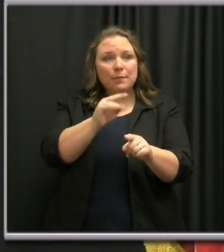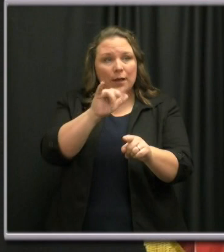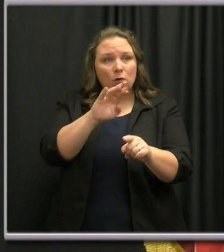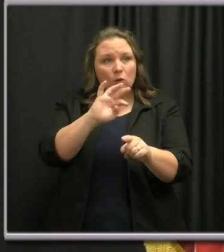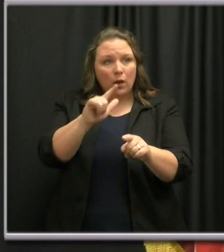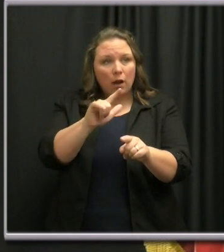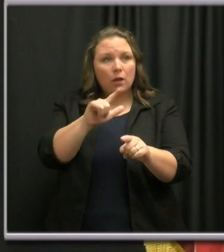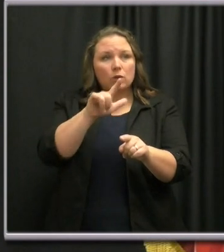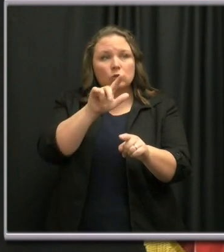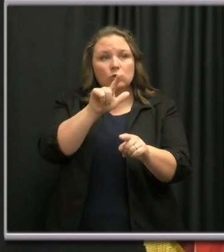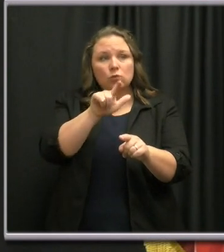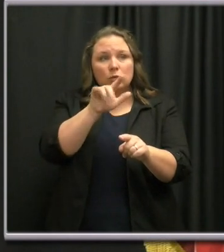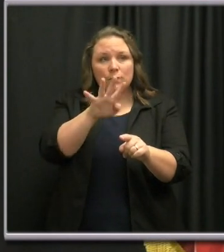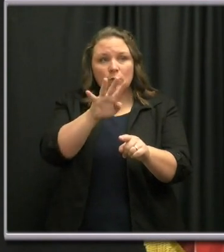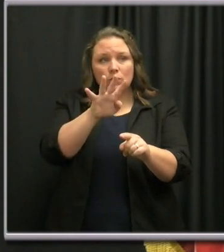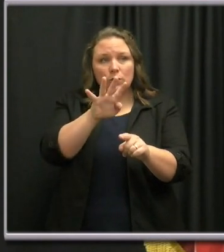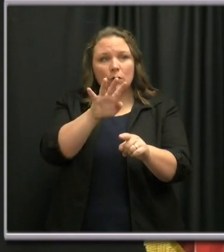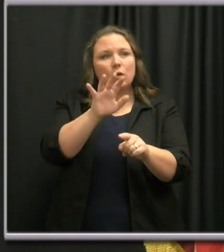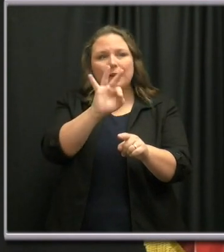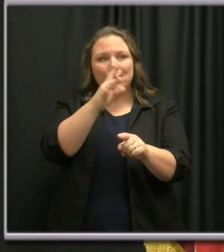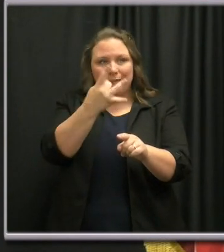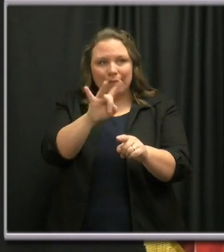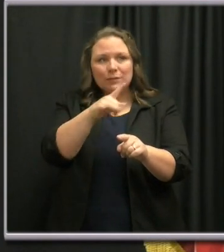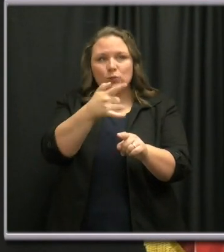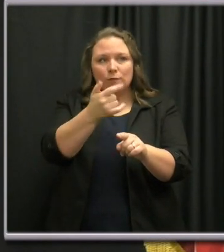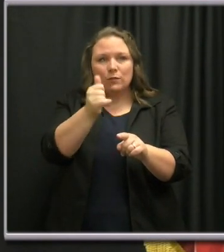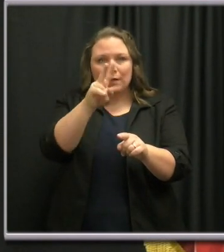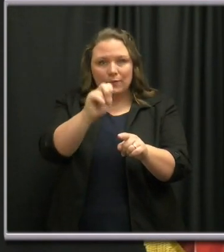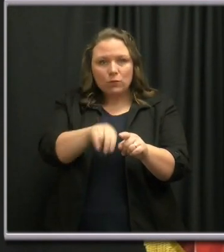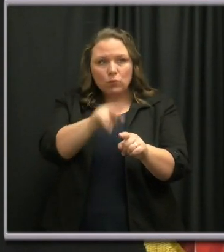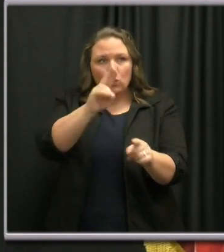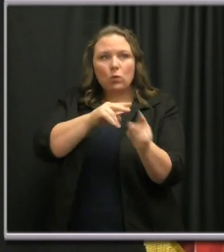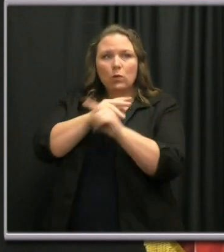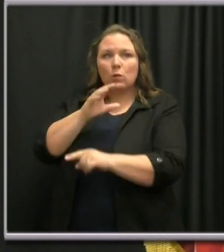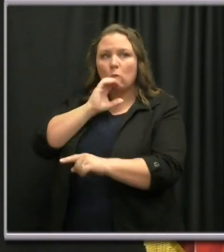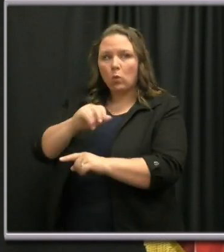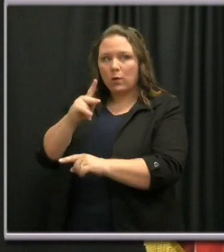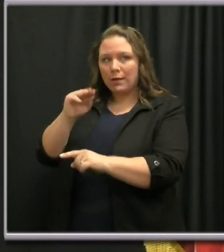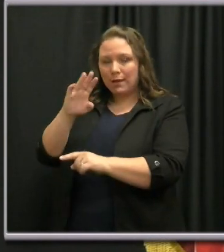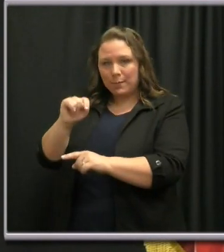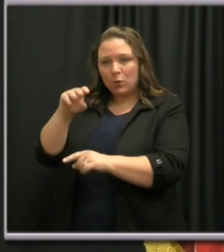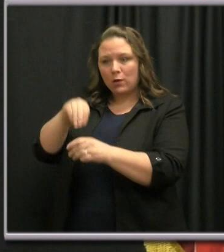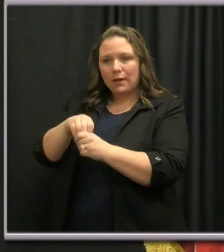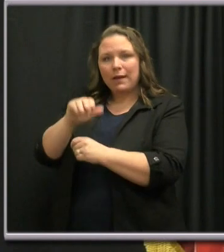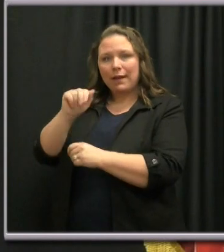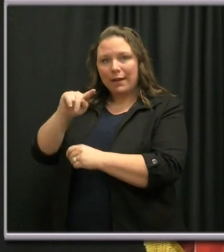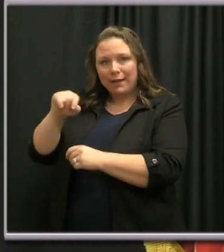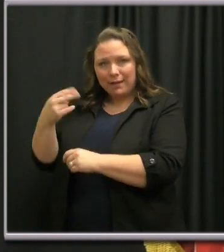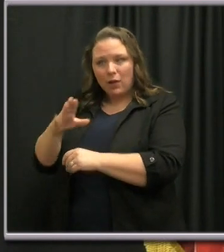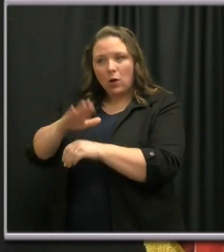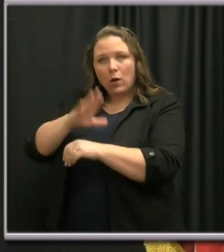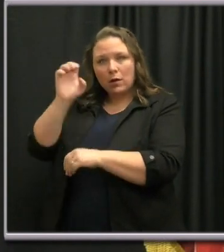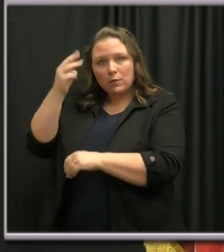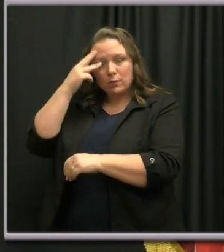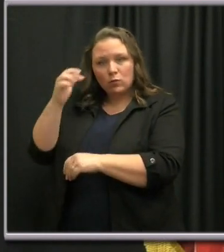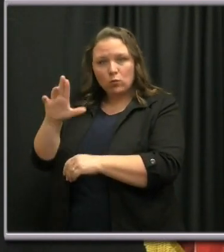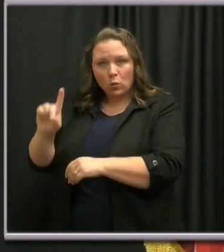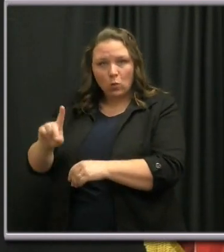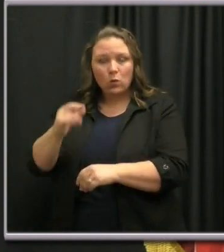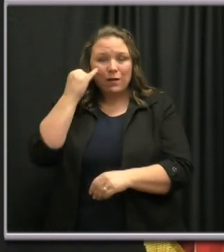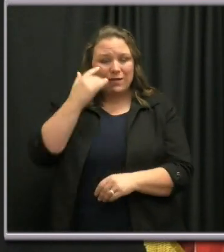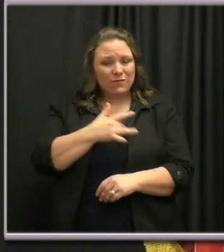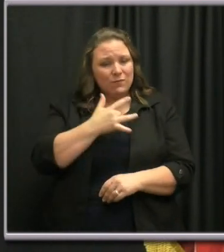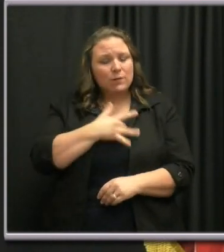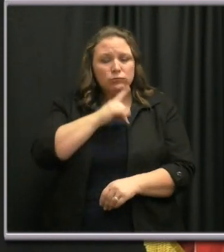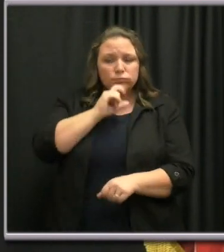North, and 2491 Murfreesboro Pike at a former Kmart site in Antioch. Again, if you suspect that you may